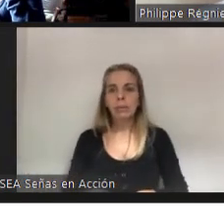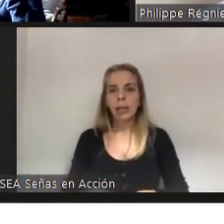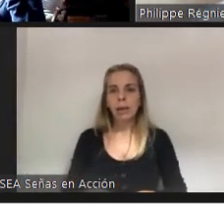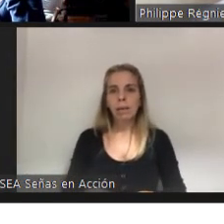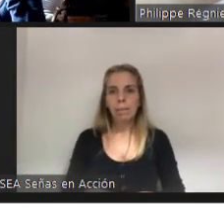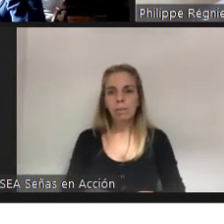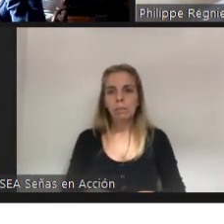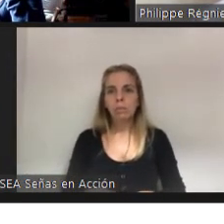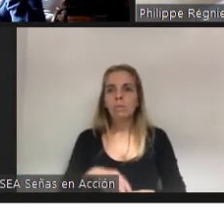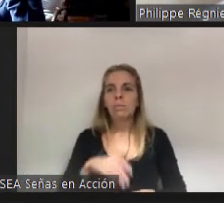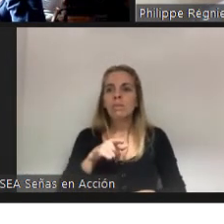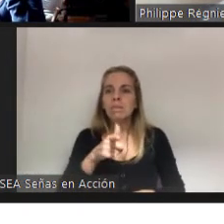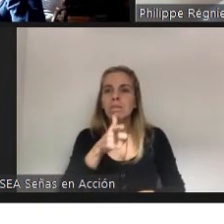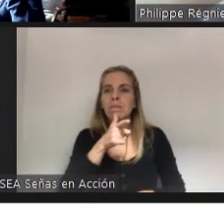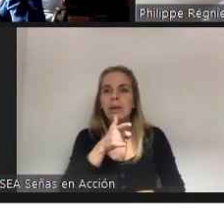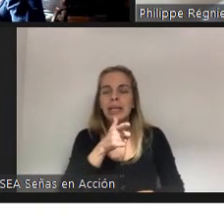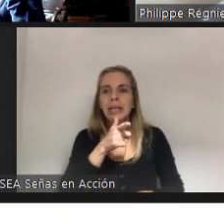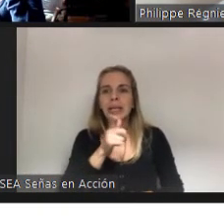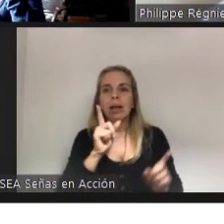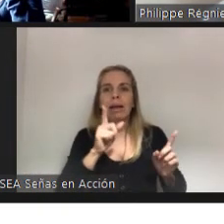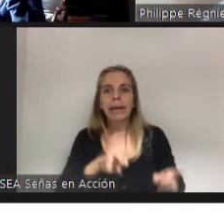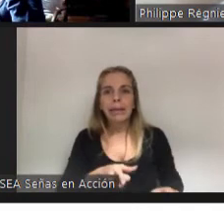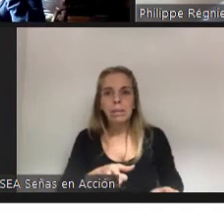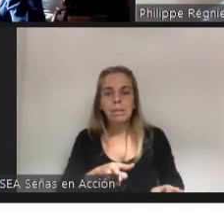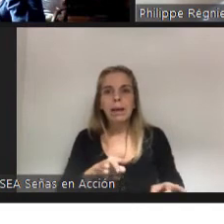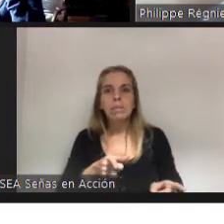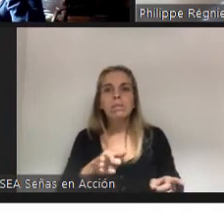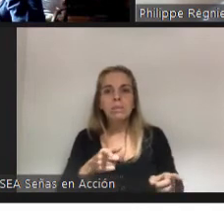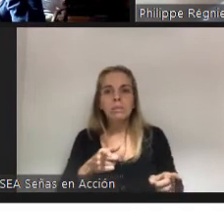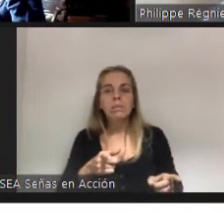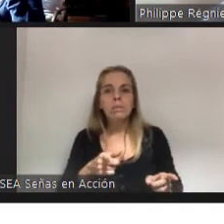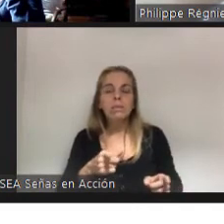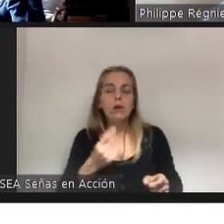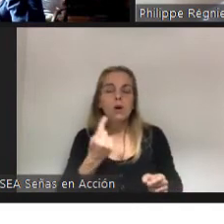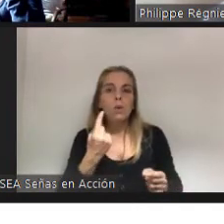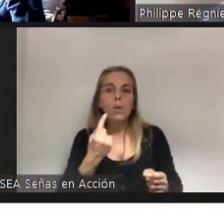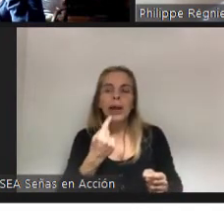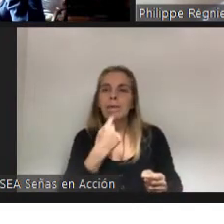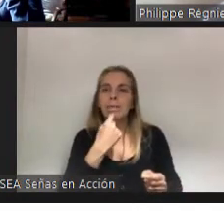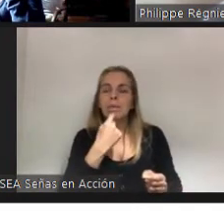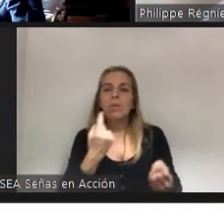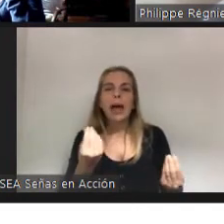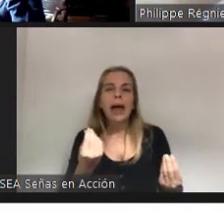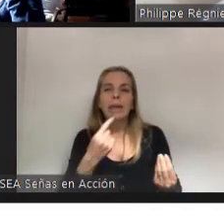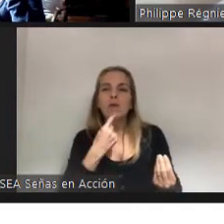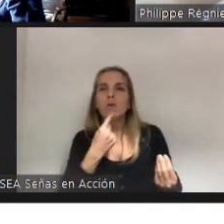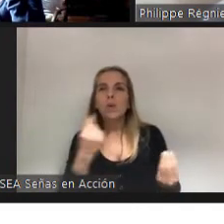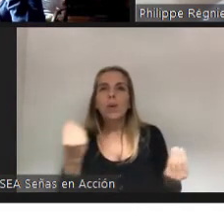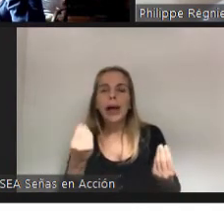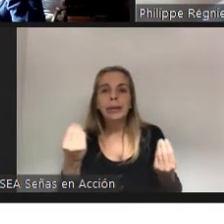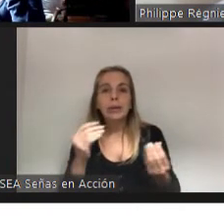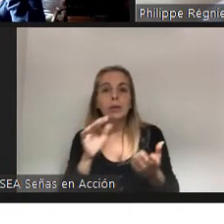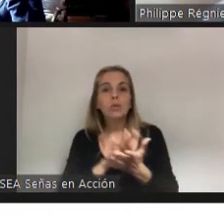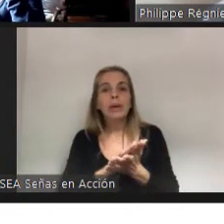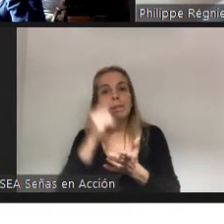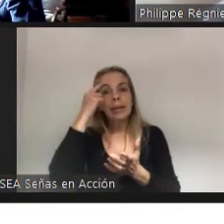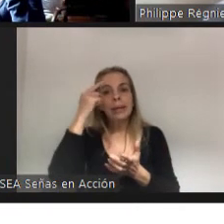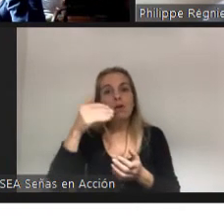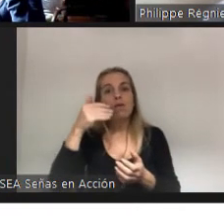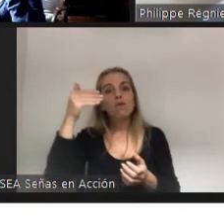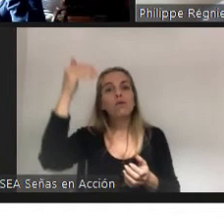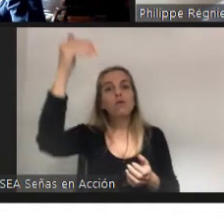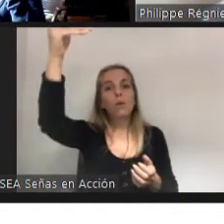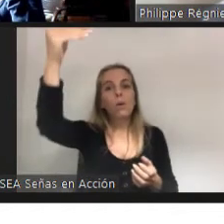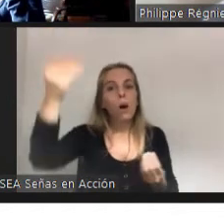ever since. And I think that additionally to that, one of the questions that should be answered